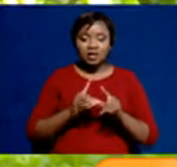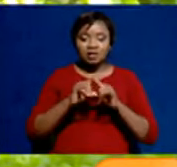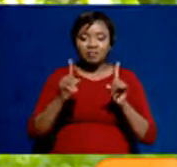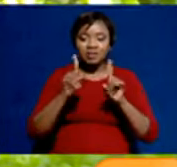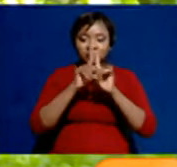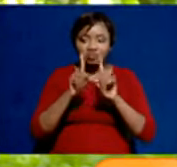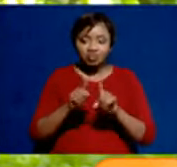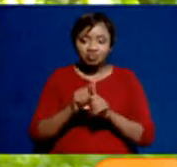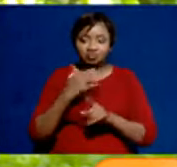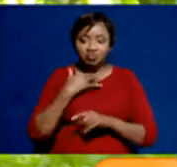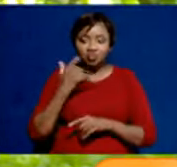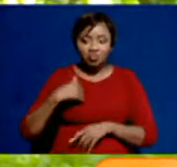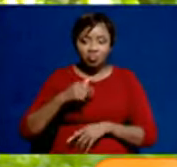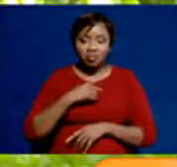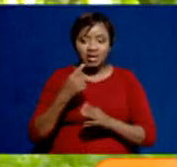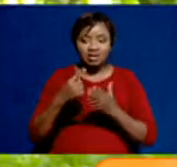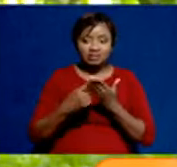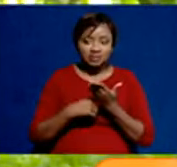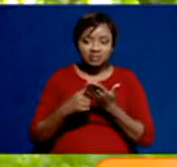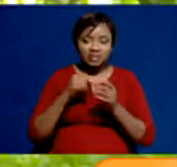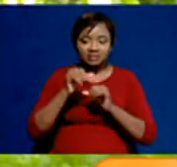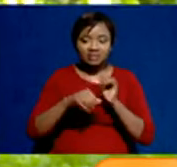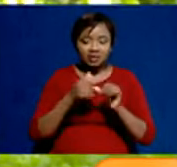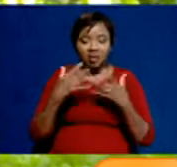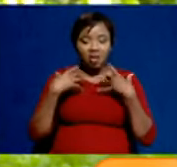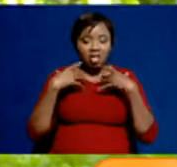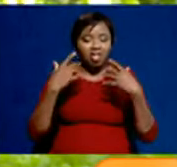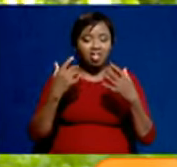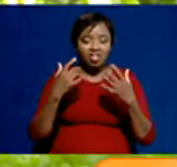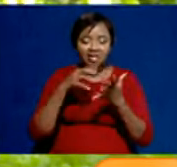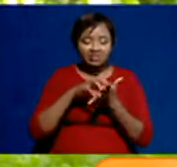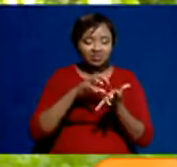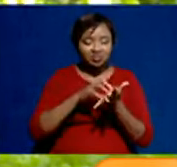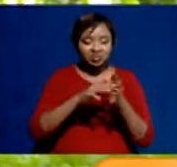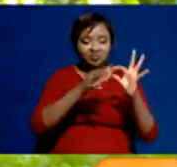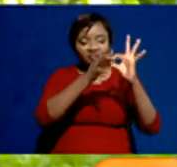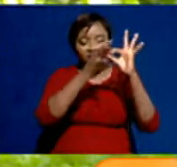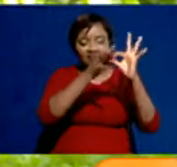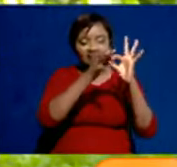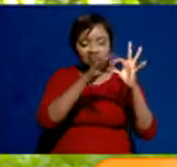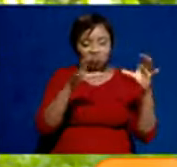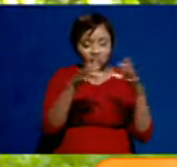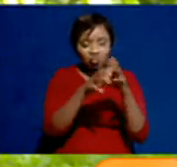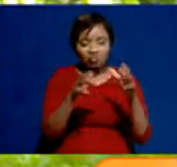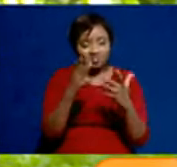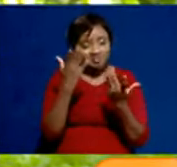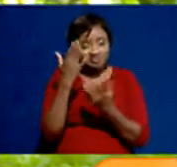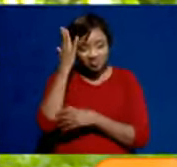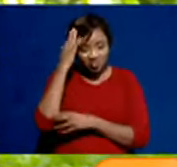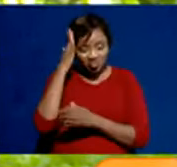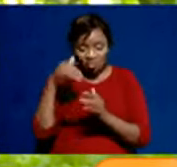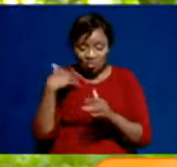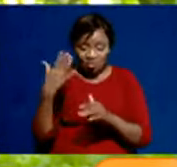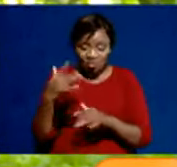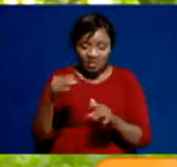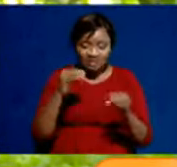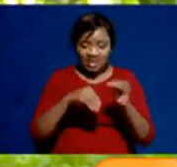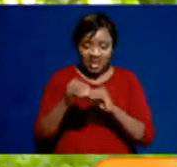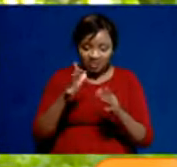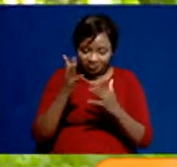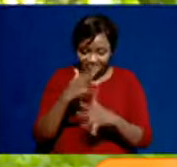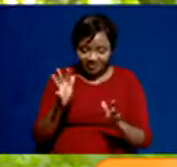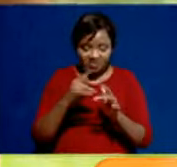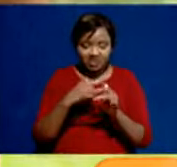about the health of the Azimio coalition. Of course, things happen after an election. But what would you